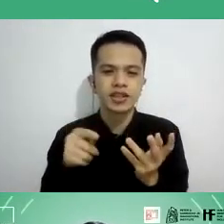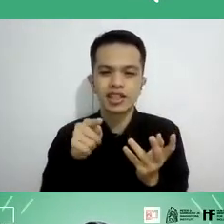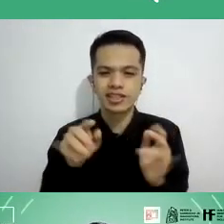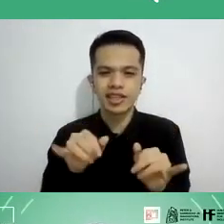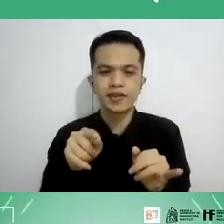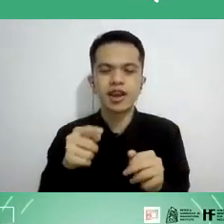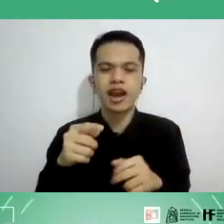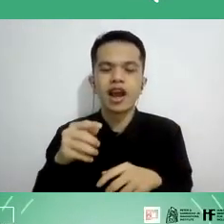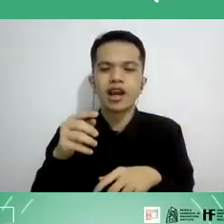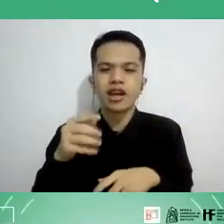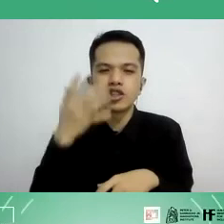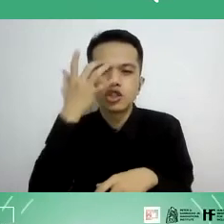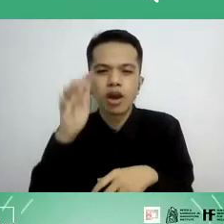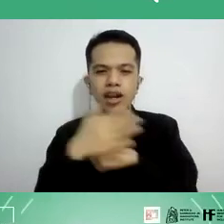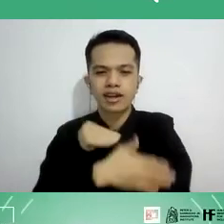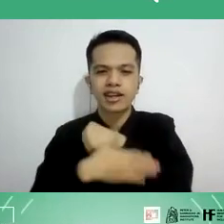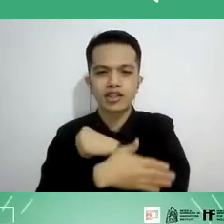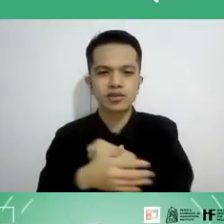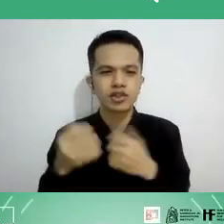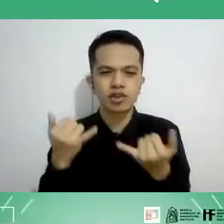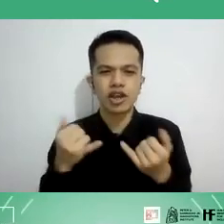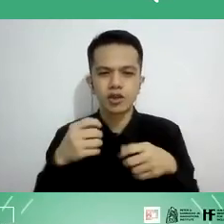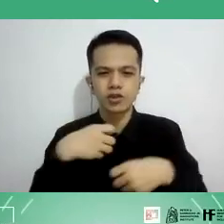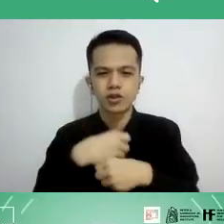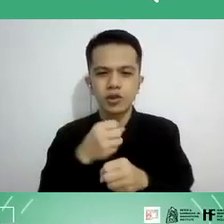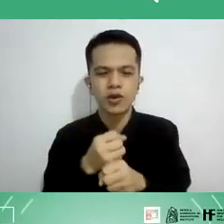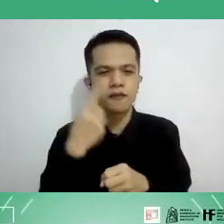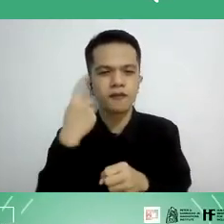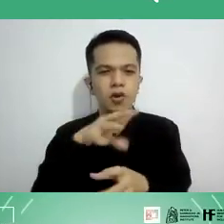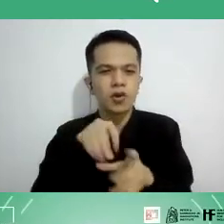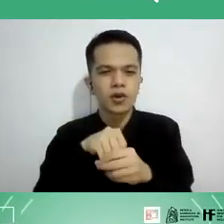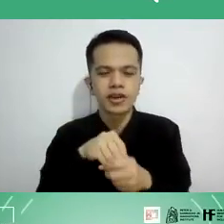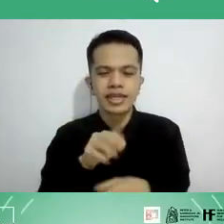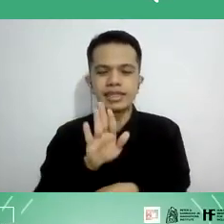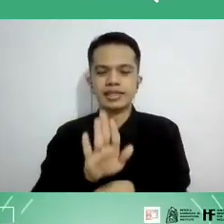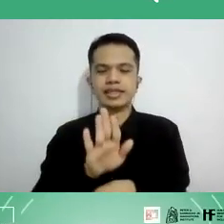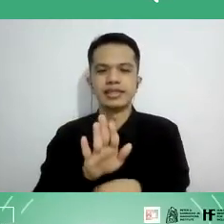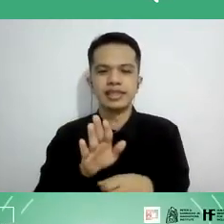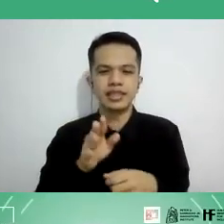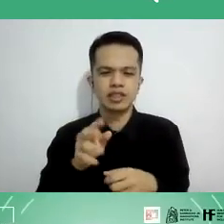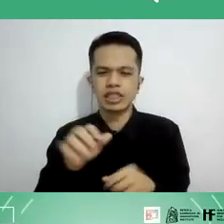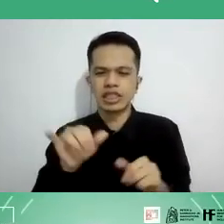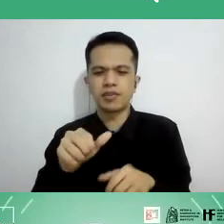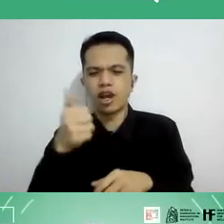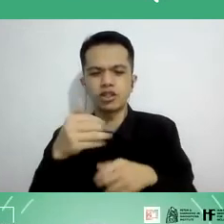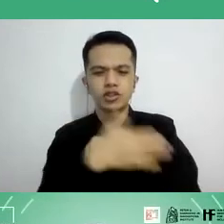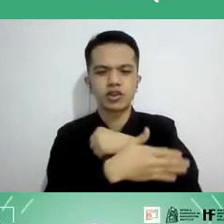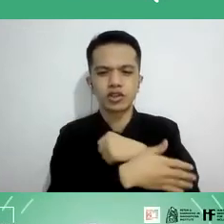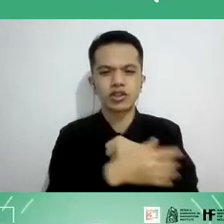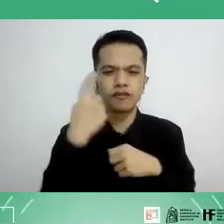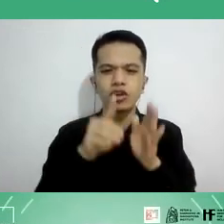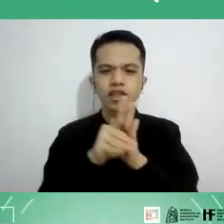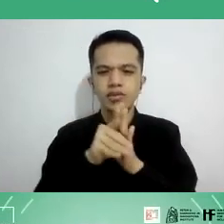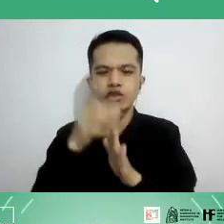So Singapore is actually doing a state, as in it's part of their part of the country to develop this